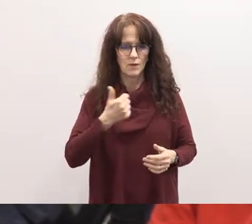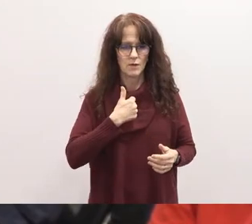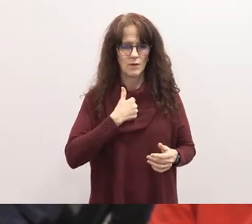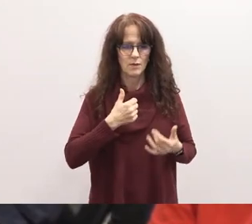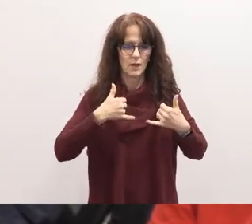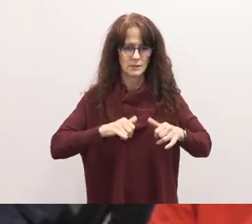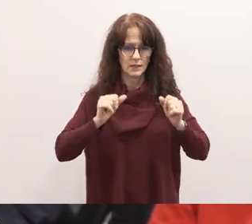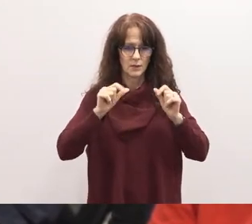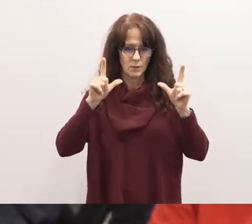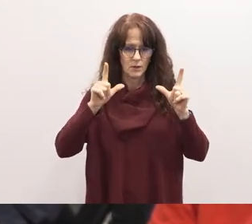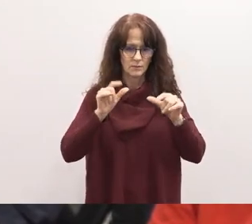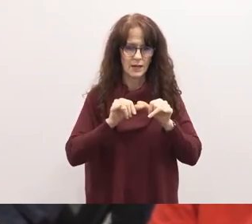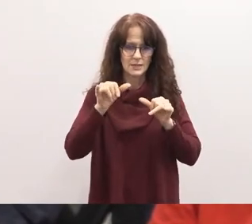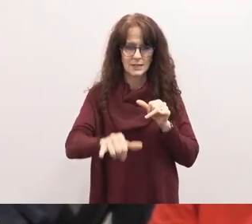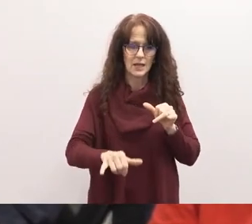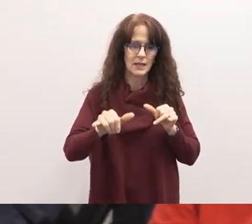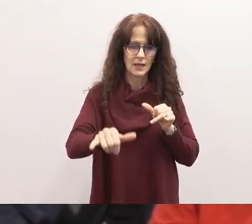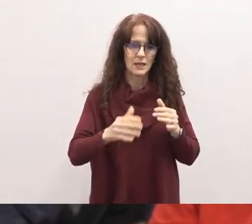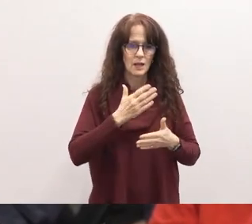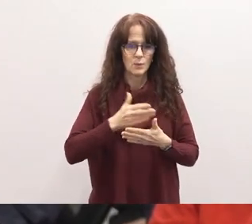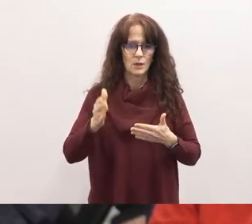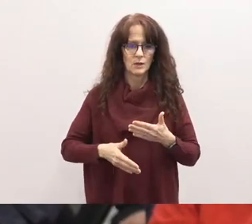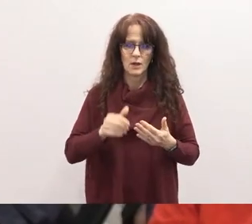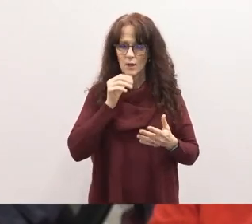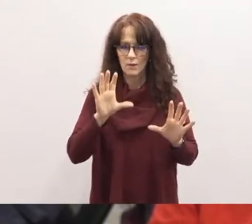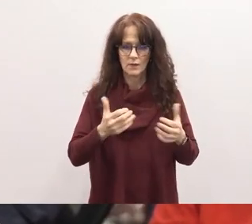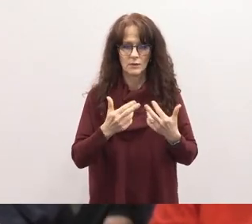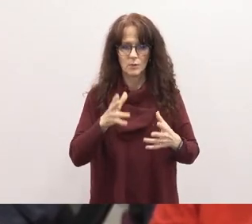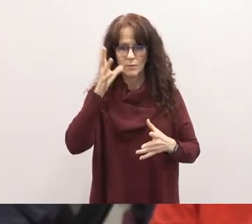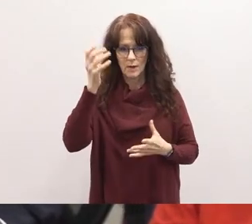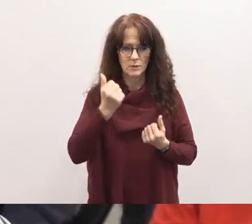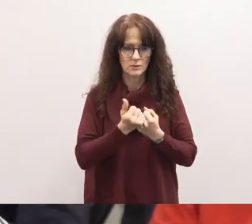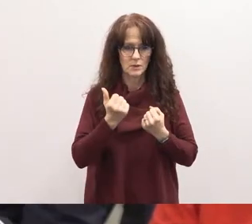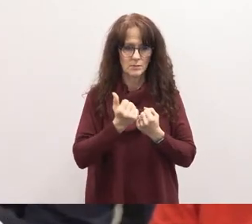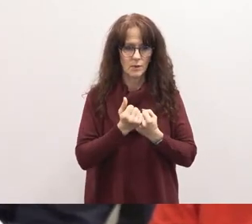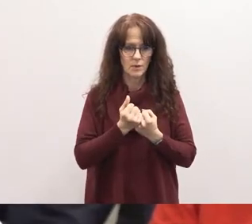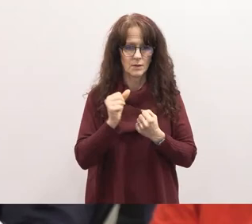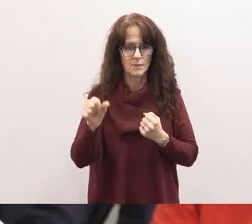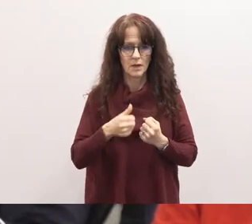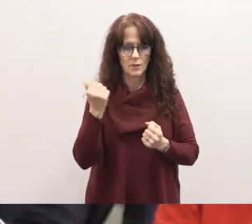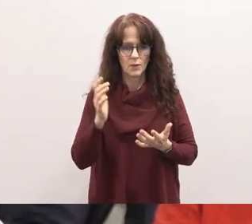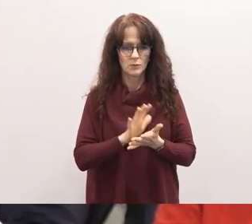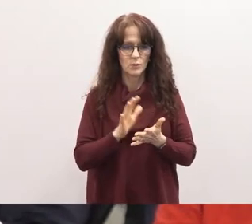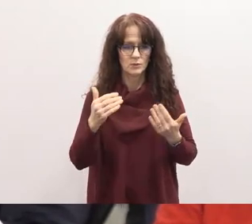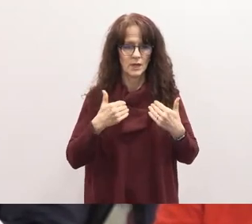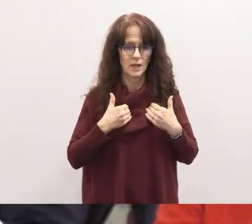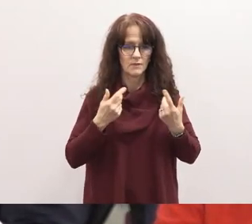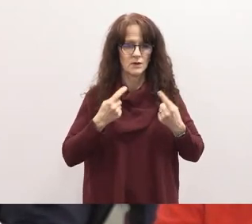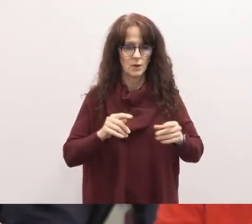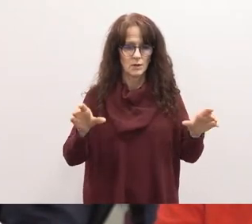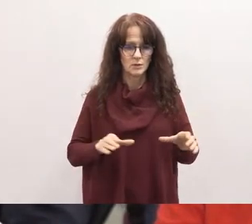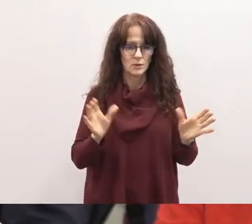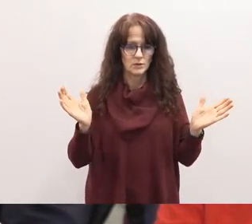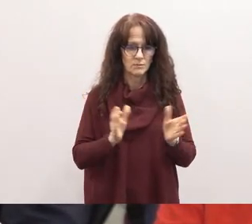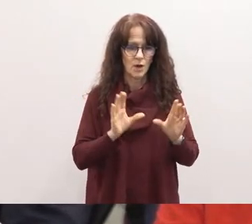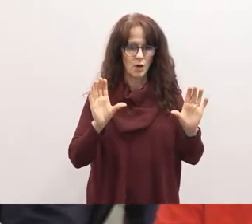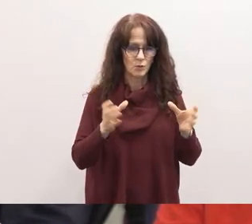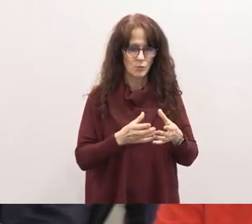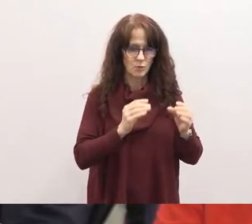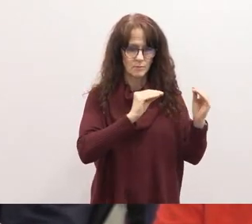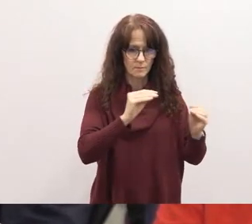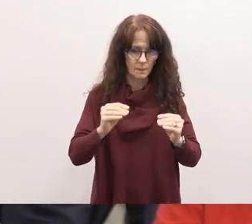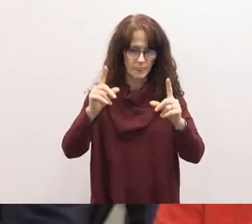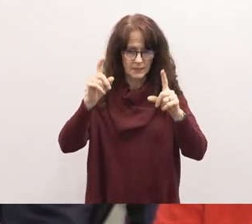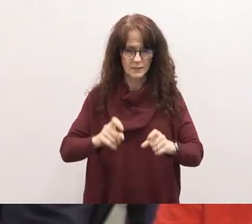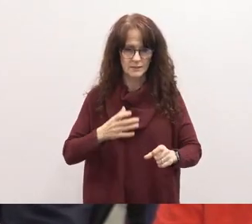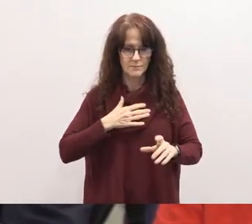stay late and I do prep work on weekends since I don't have classroom parent support as other schools may have. Trying to do small group instruction and testing in